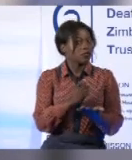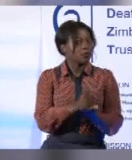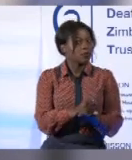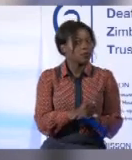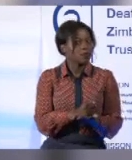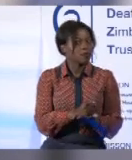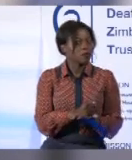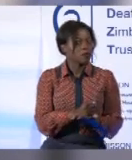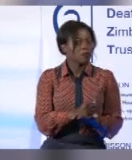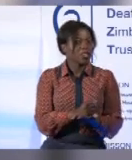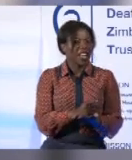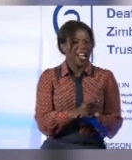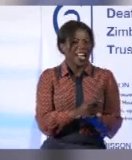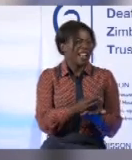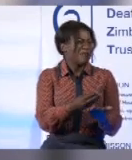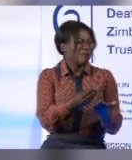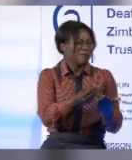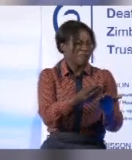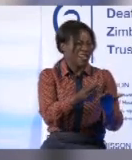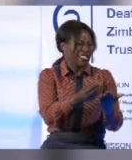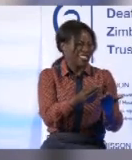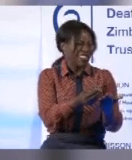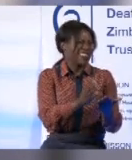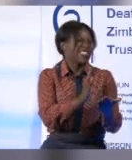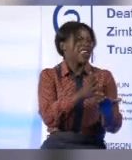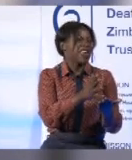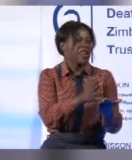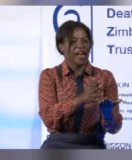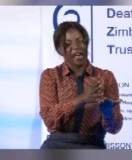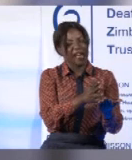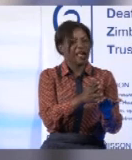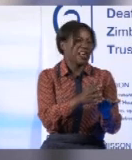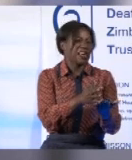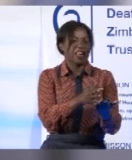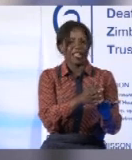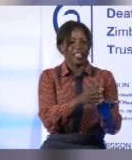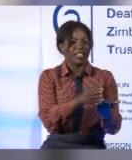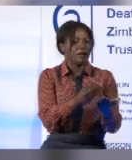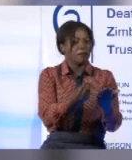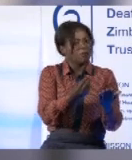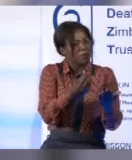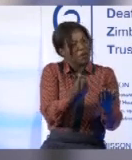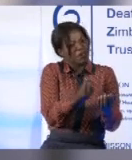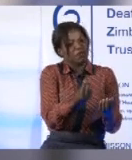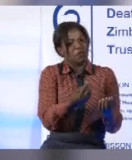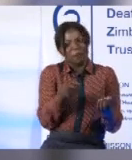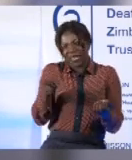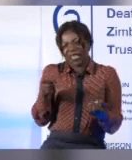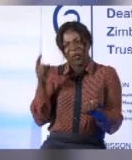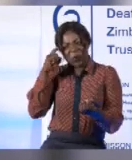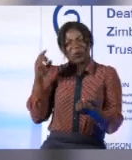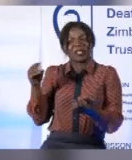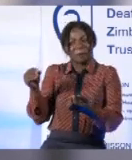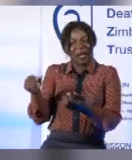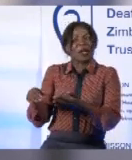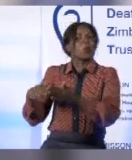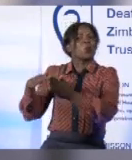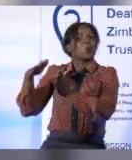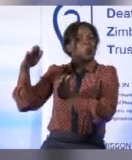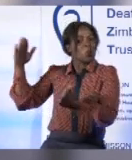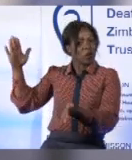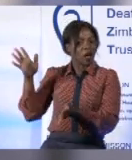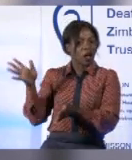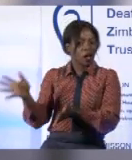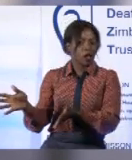they are gaining that much that I can say I can get that job and life I have to stop this. I don't know,